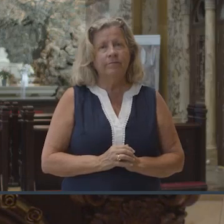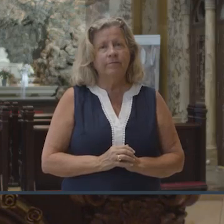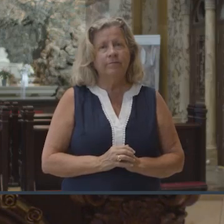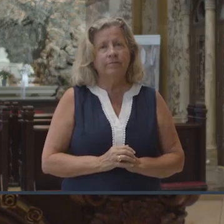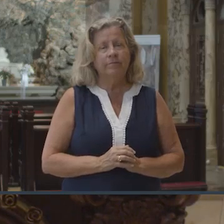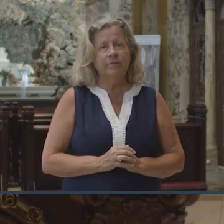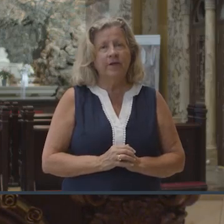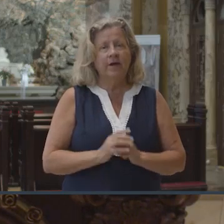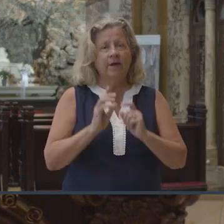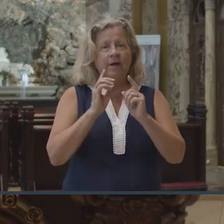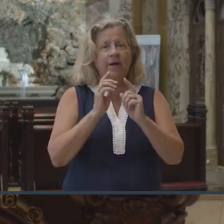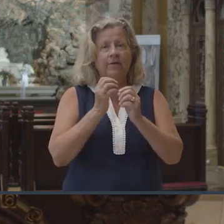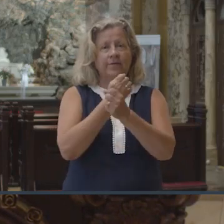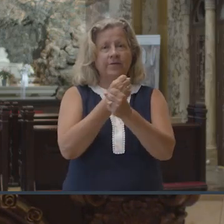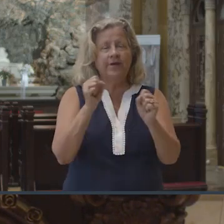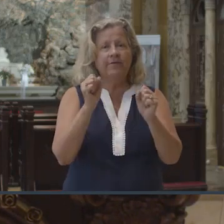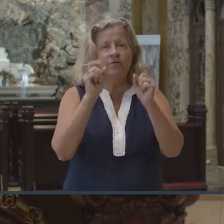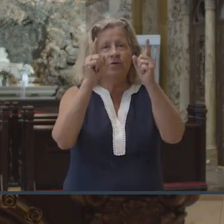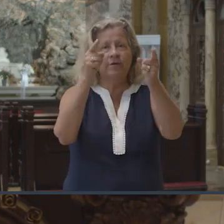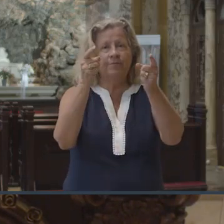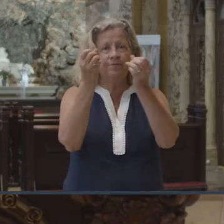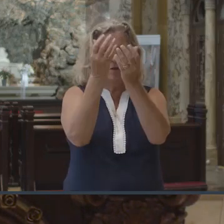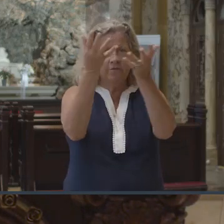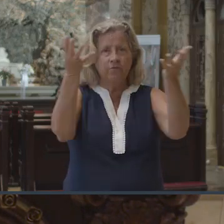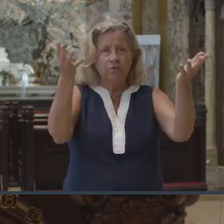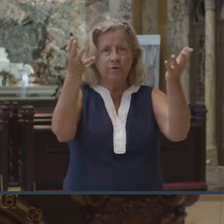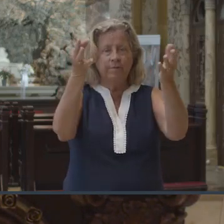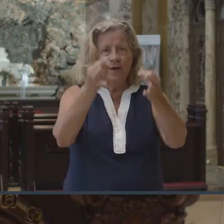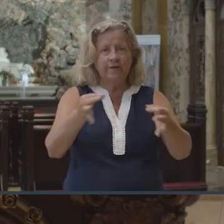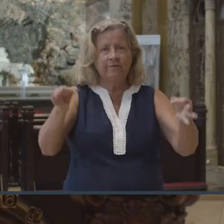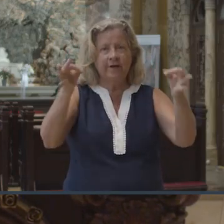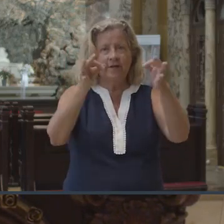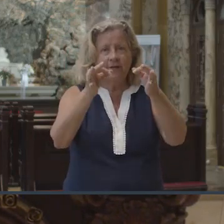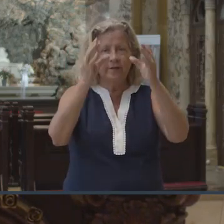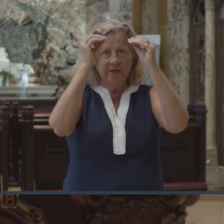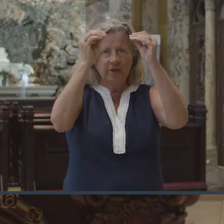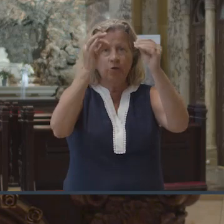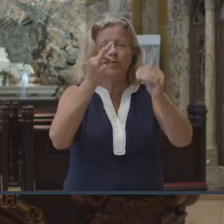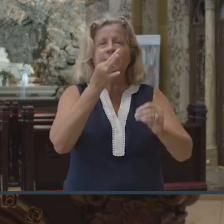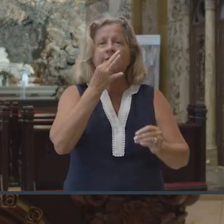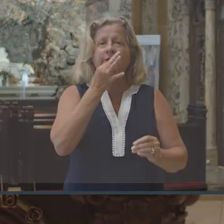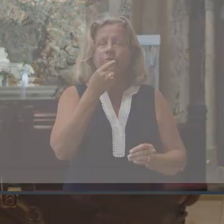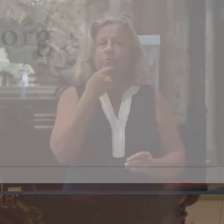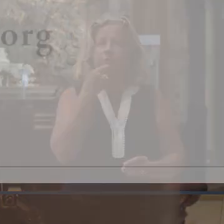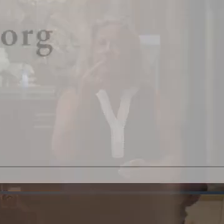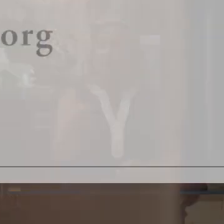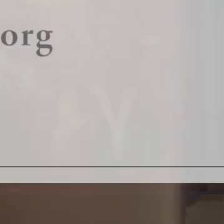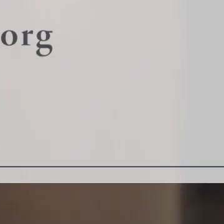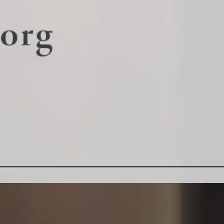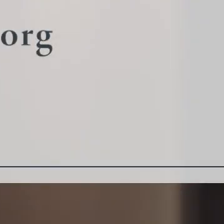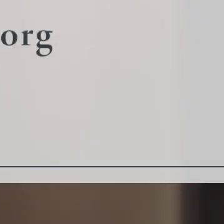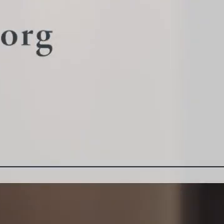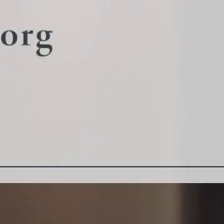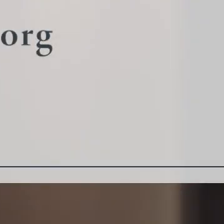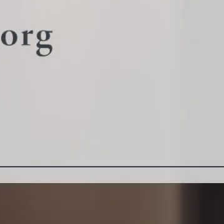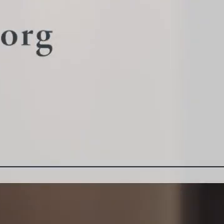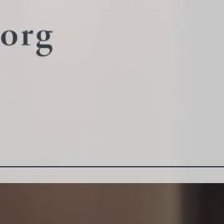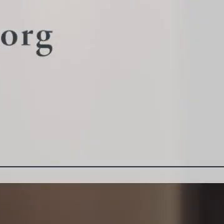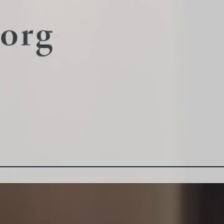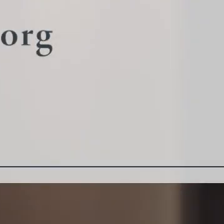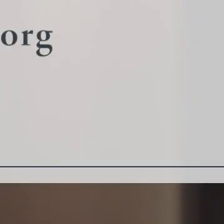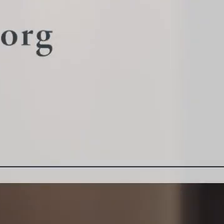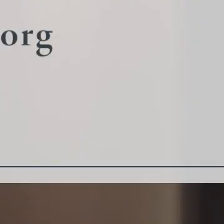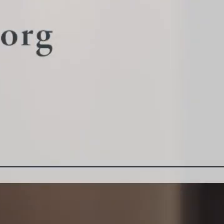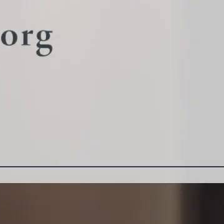At the Savior's command, and formed by divine teaching, we dare to say, Our Father, who art in